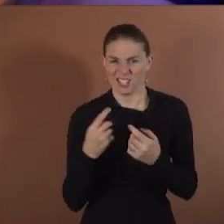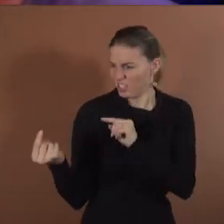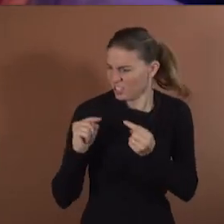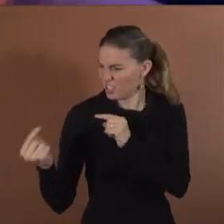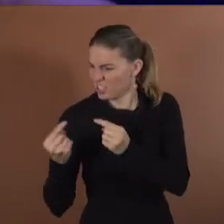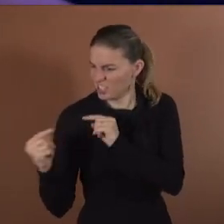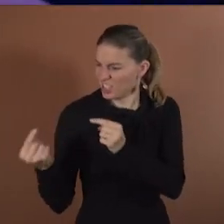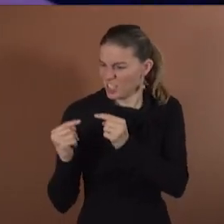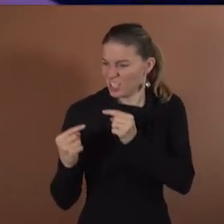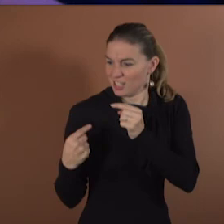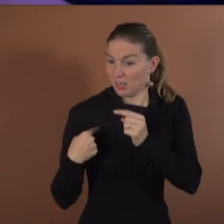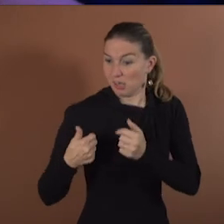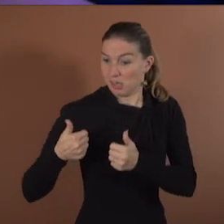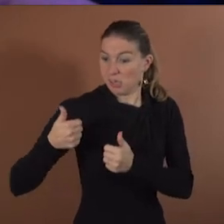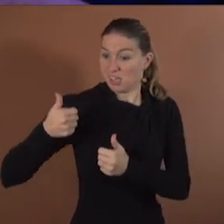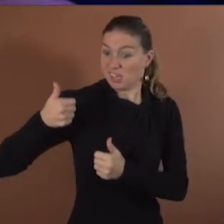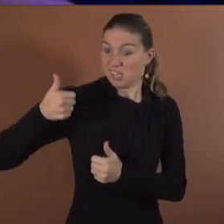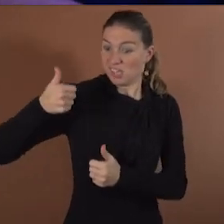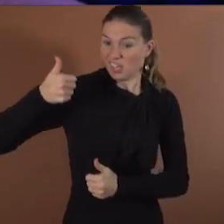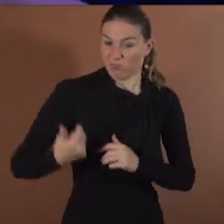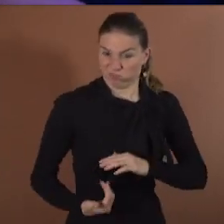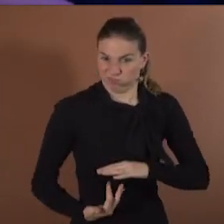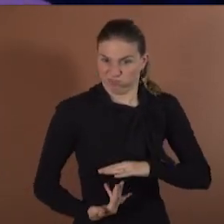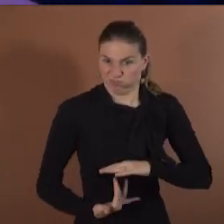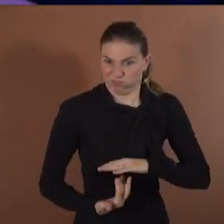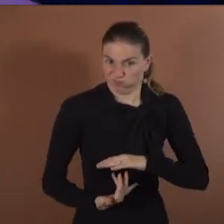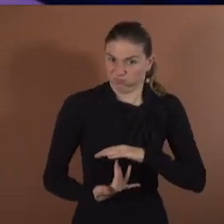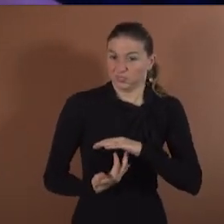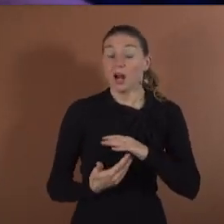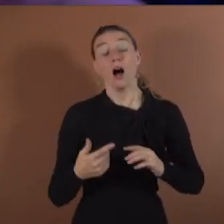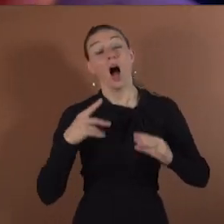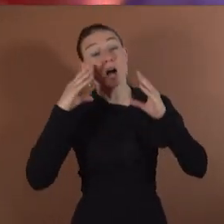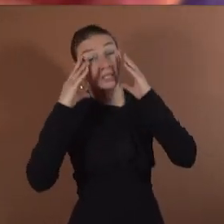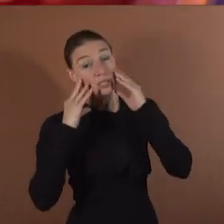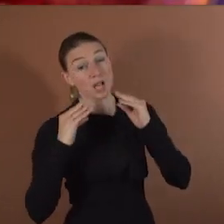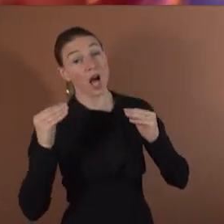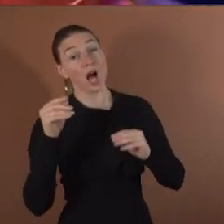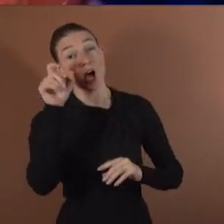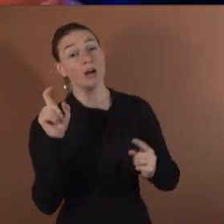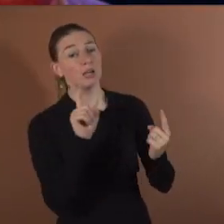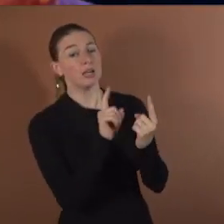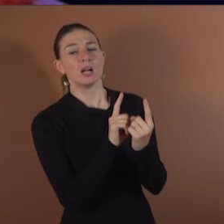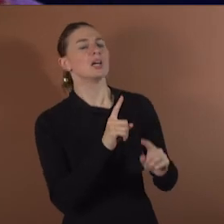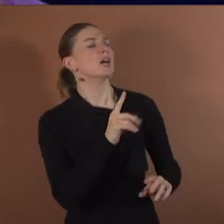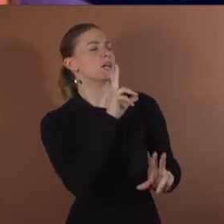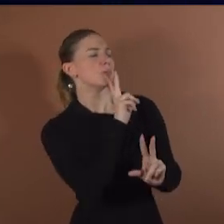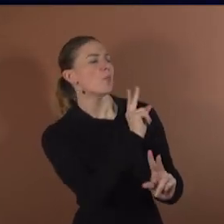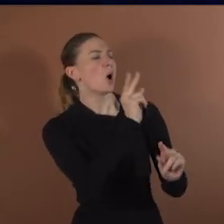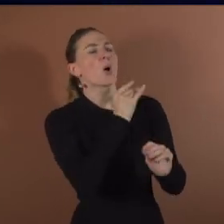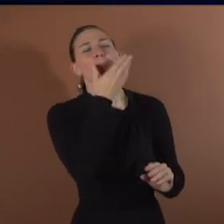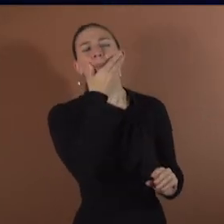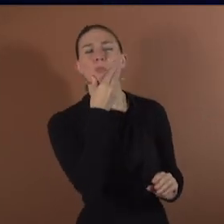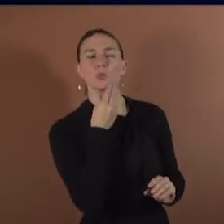very happy with. And my Dutch employee, who, like all Dutch people, spoke beautiful colloquial English, said to